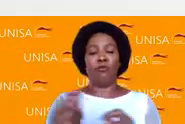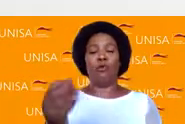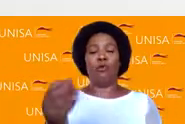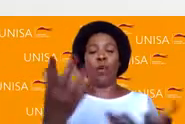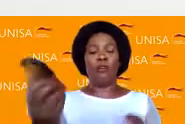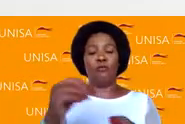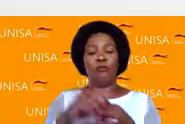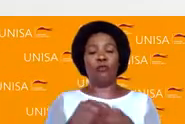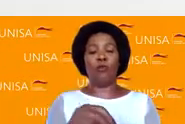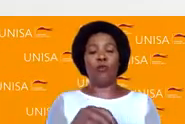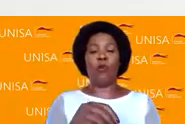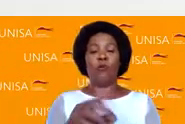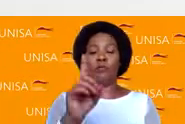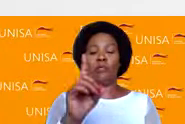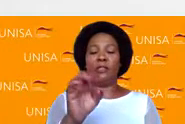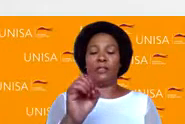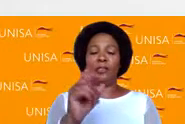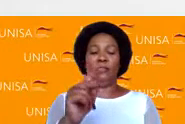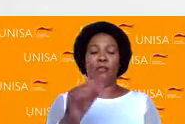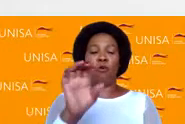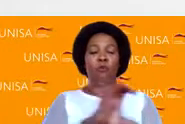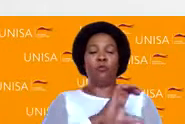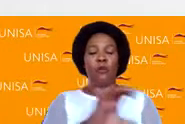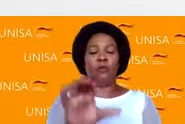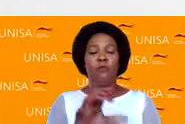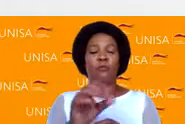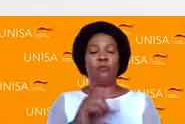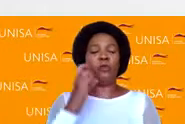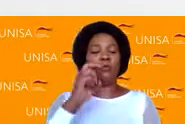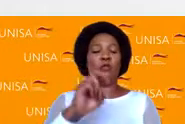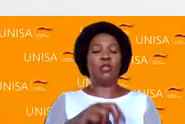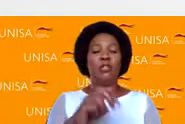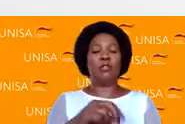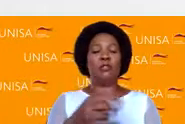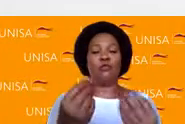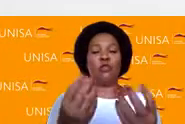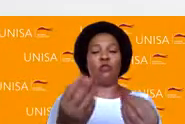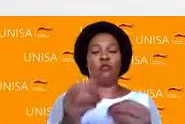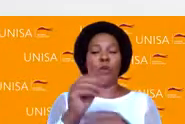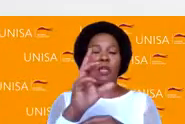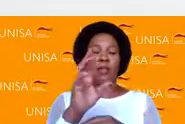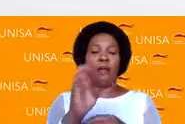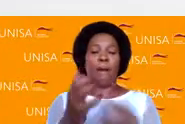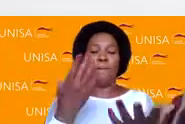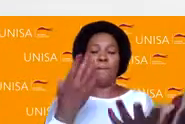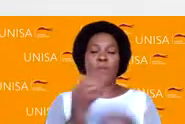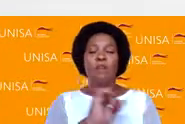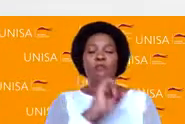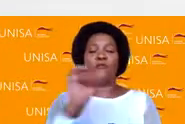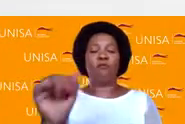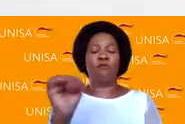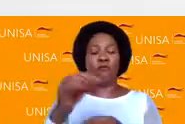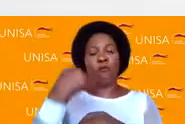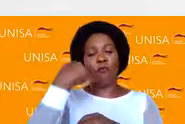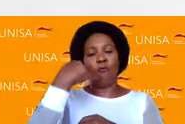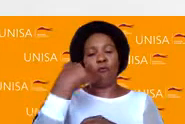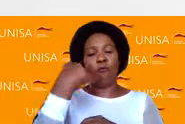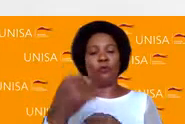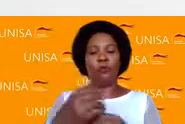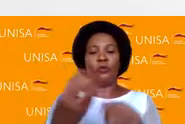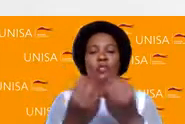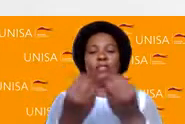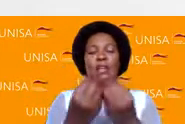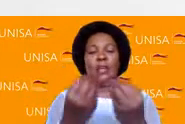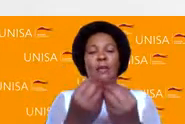So really, if you get a chance and you needed software, even if you need it for your mobile devices, go